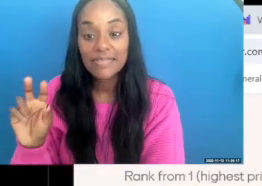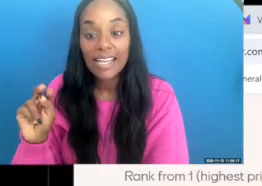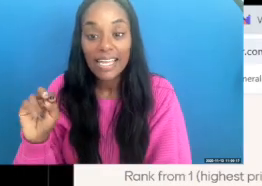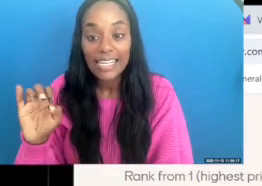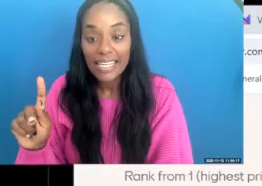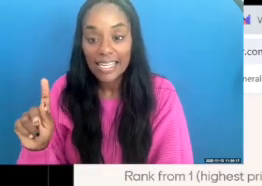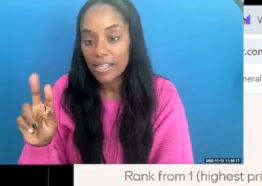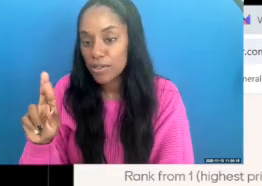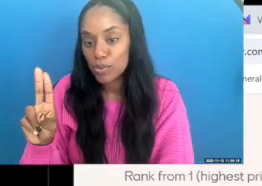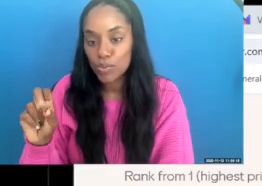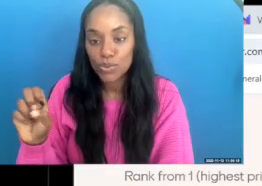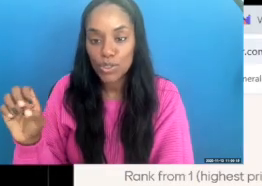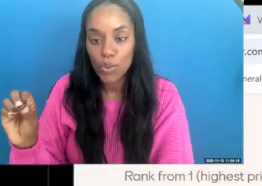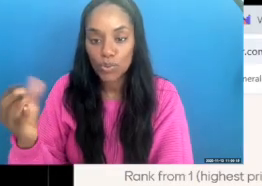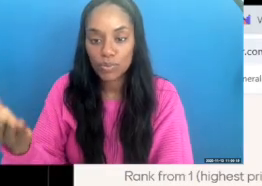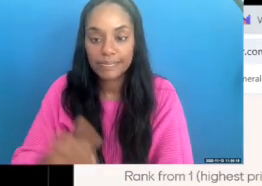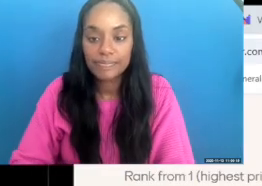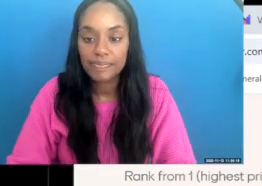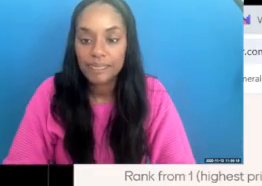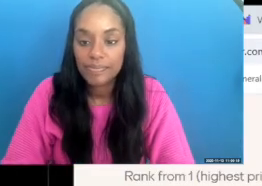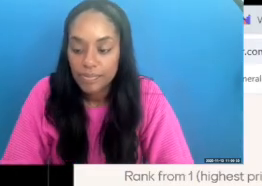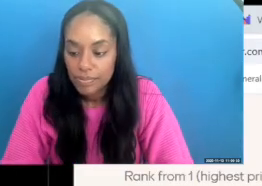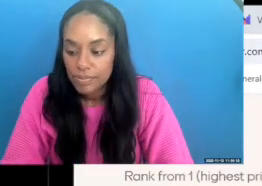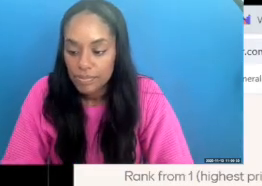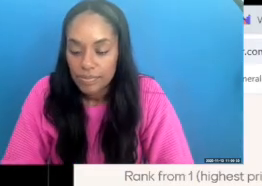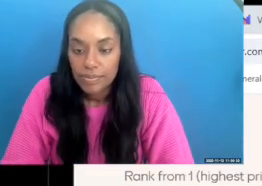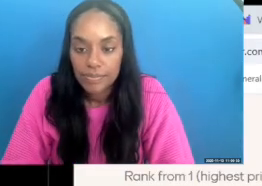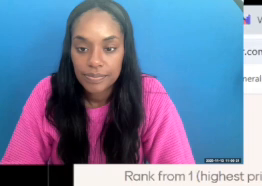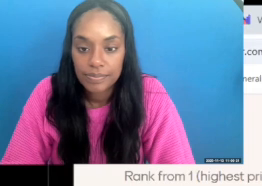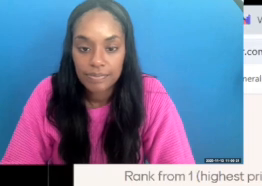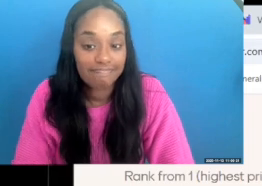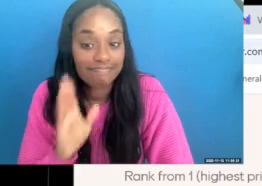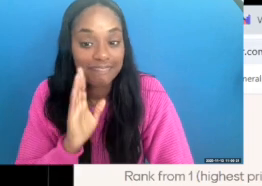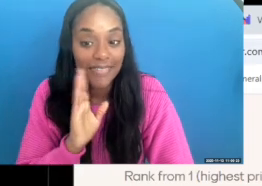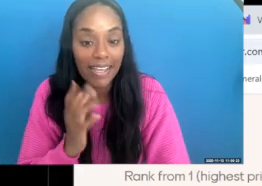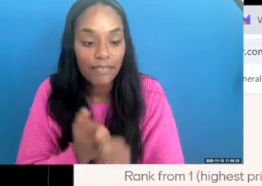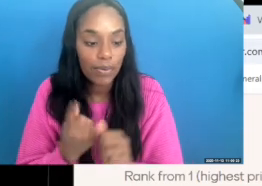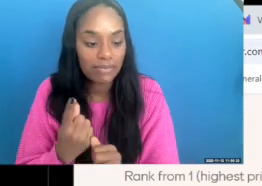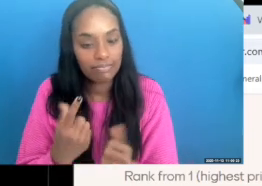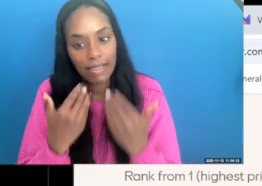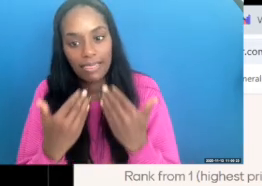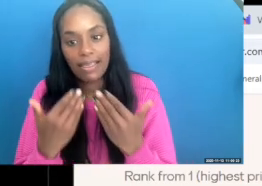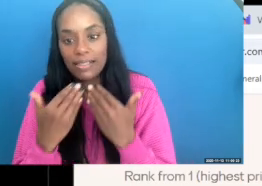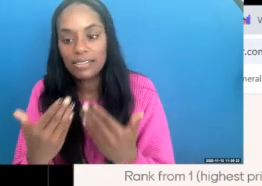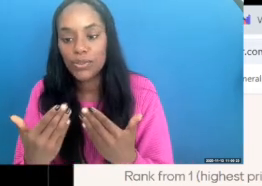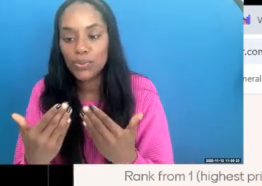Okay. Let's then go to Nick Russo. Nick, please go